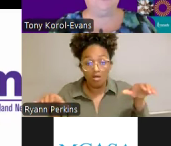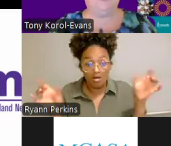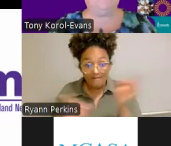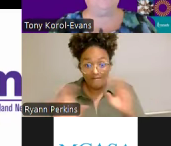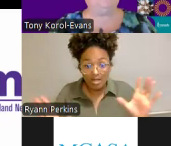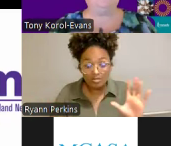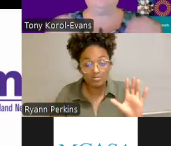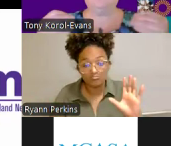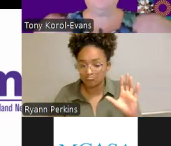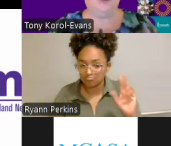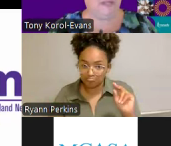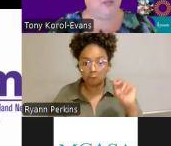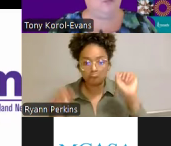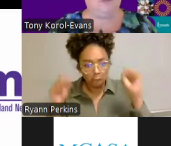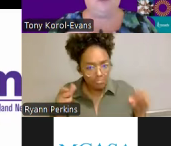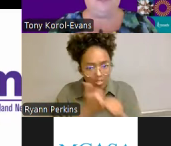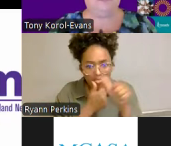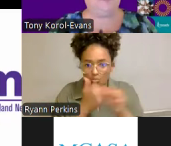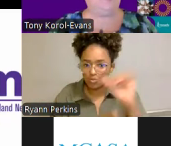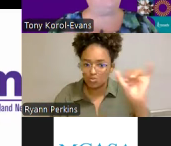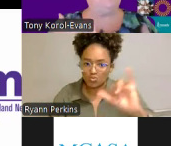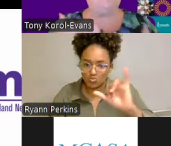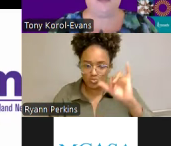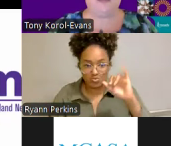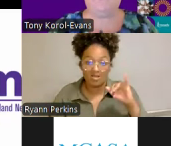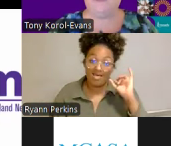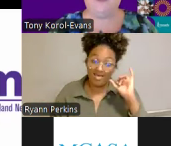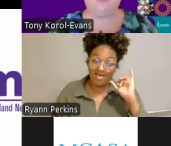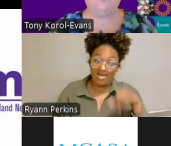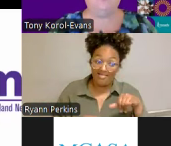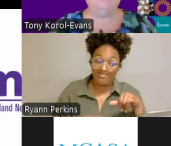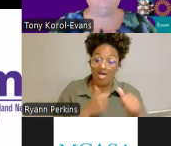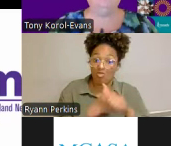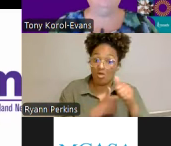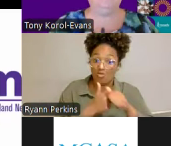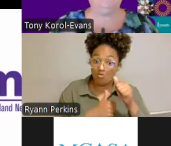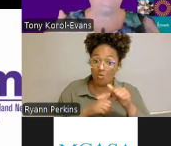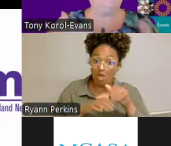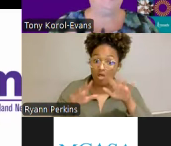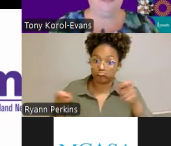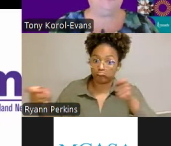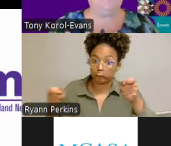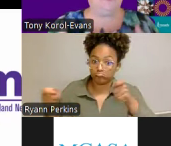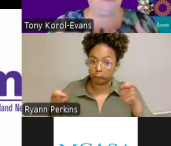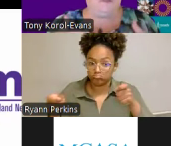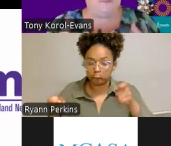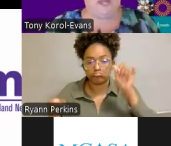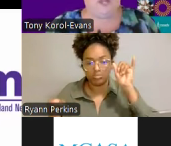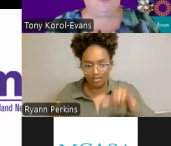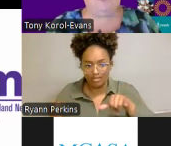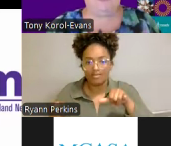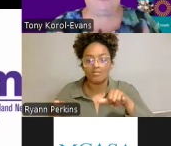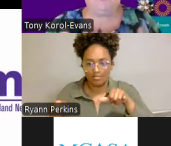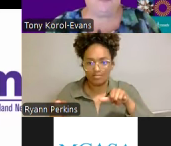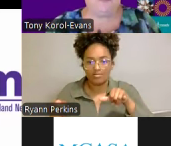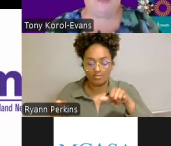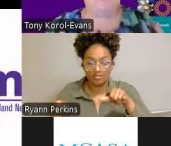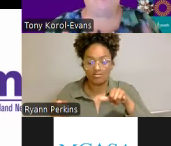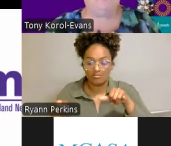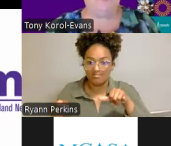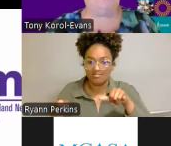that's enough, that they're controlling you through those threats, through that fear, that sexual activity, they're making you do that